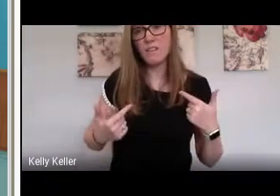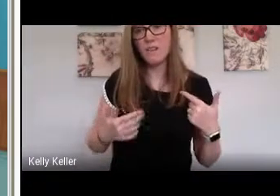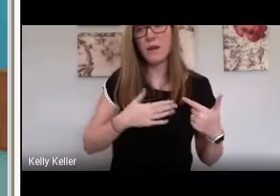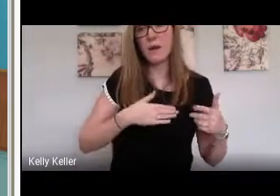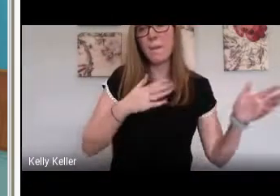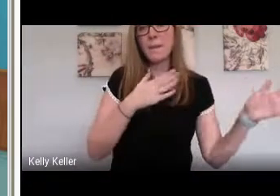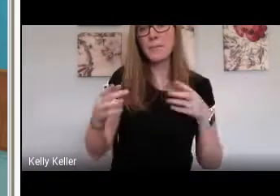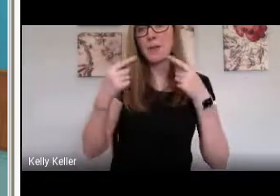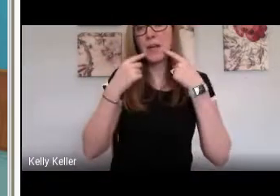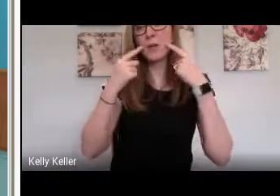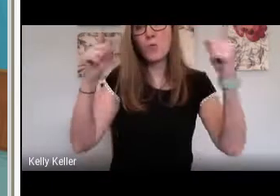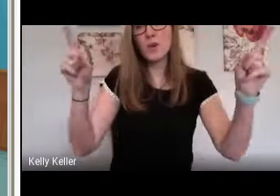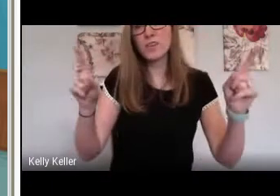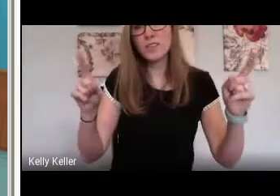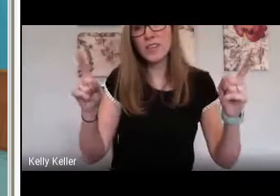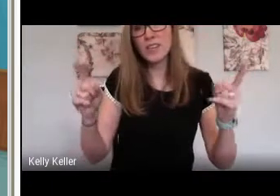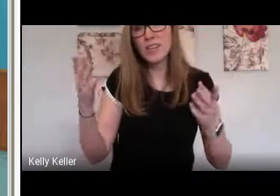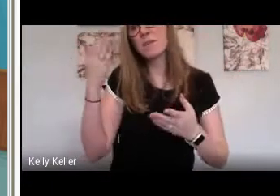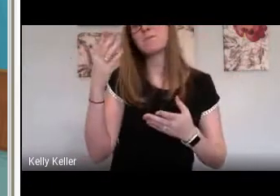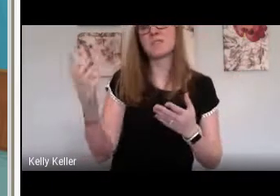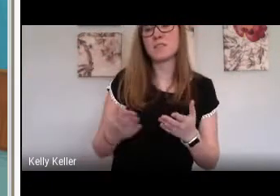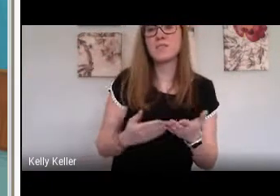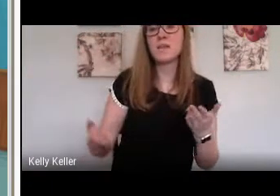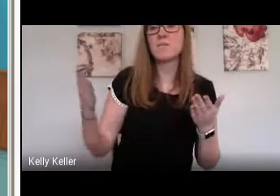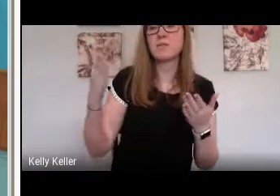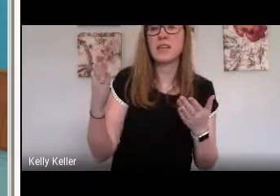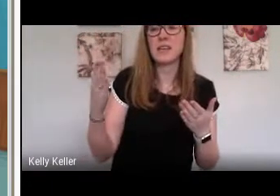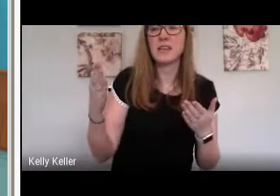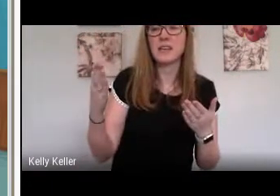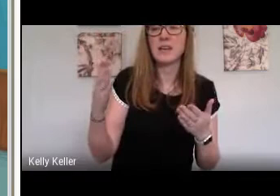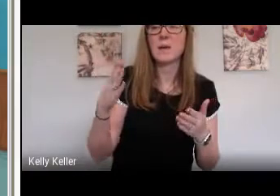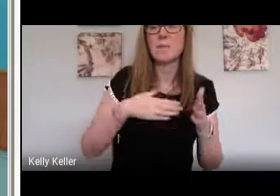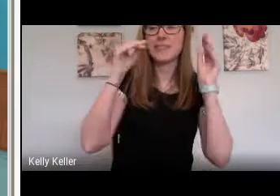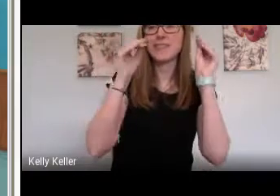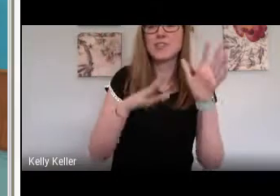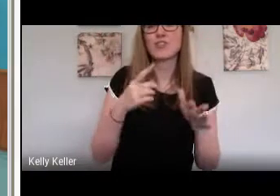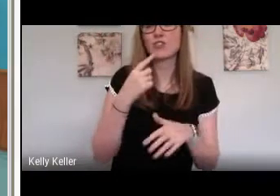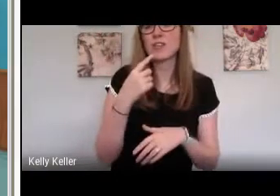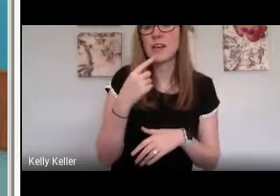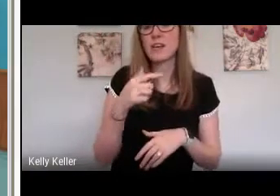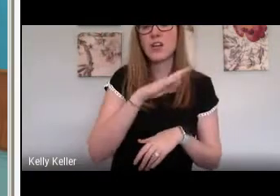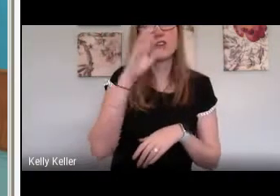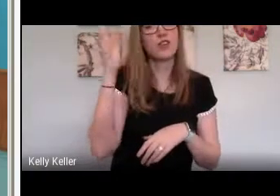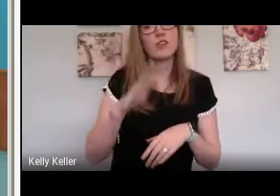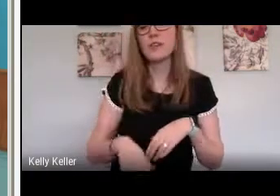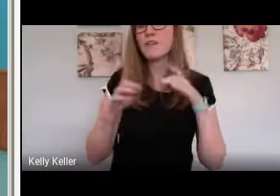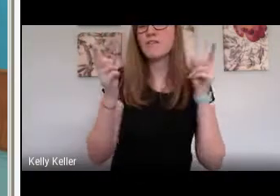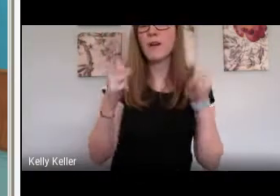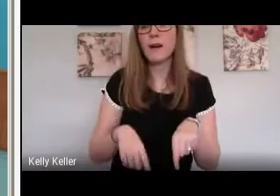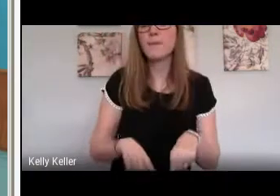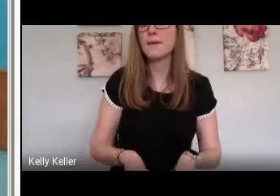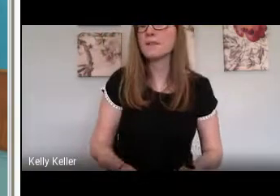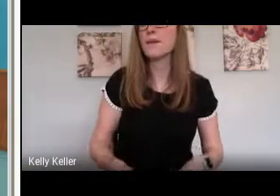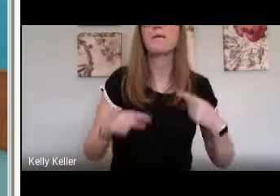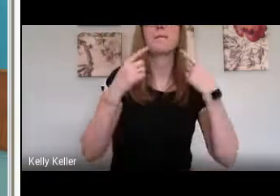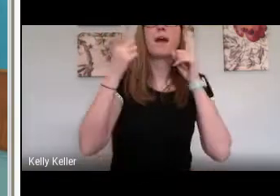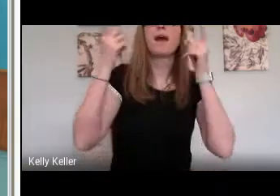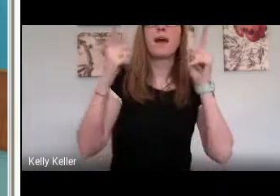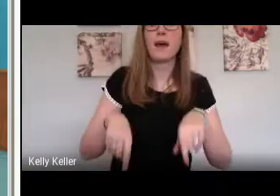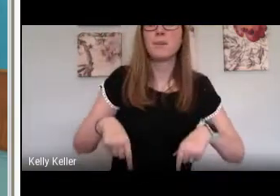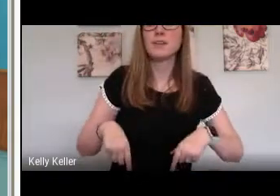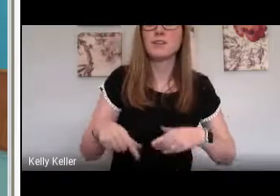life my plan works something my teacher said could never happen